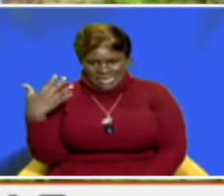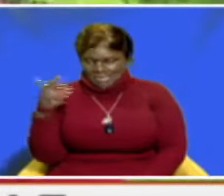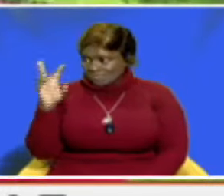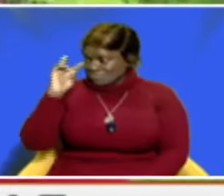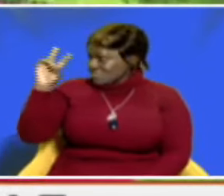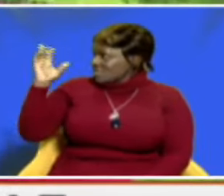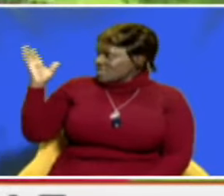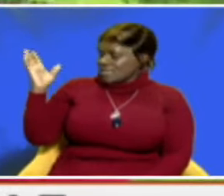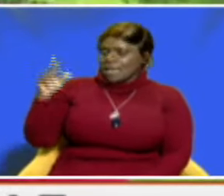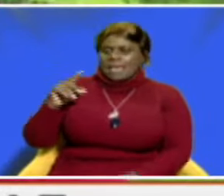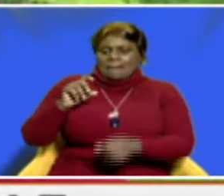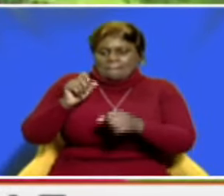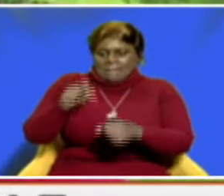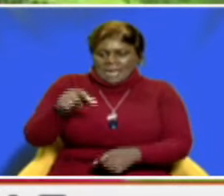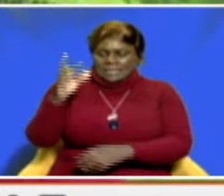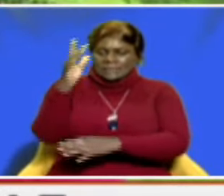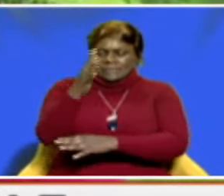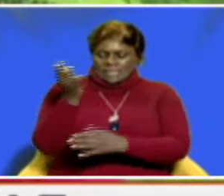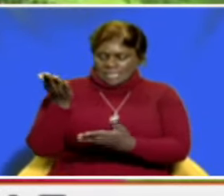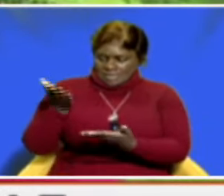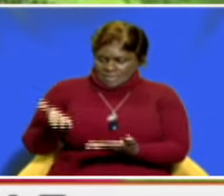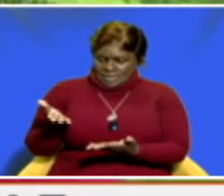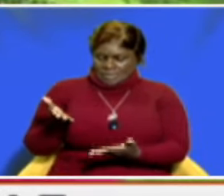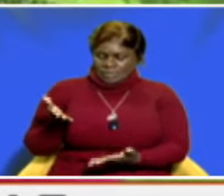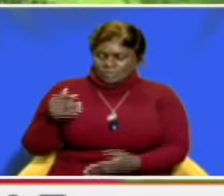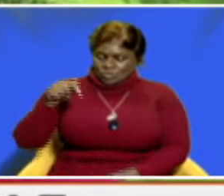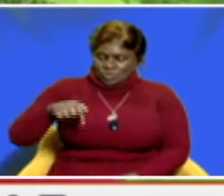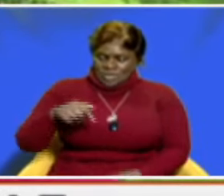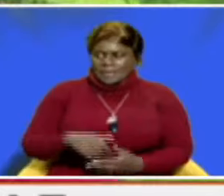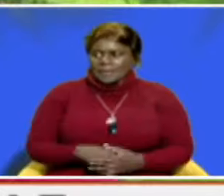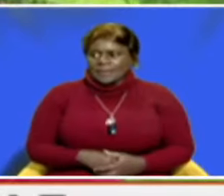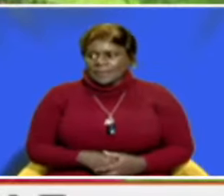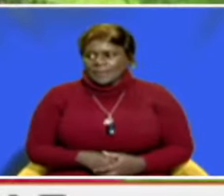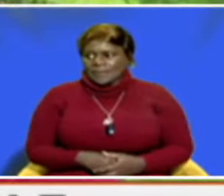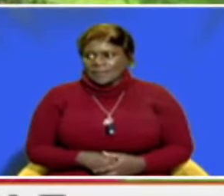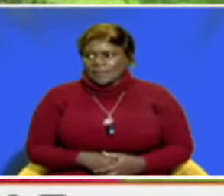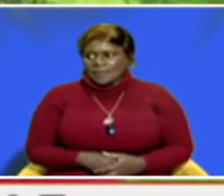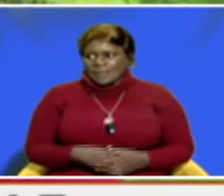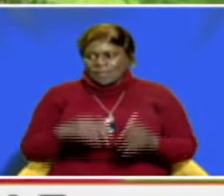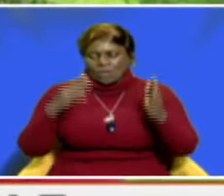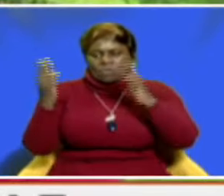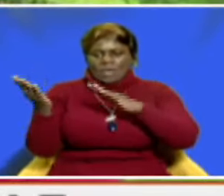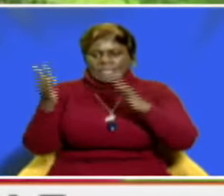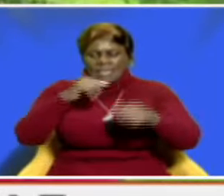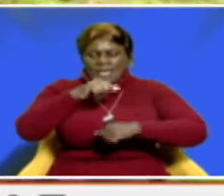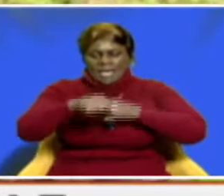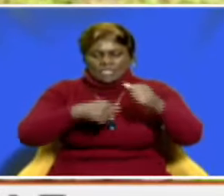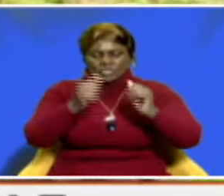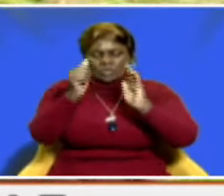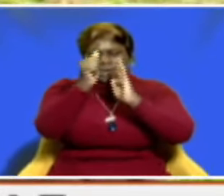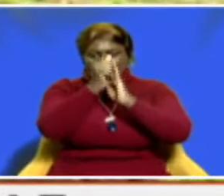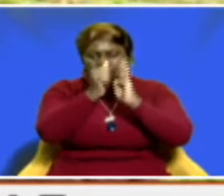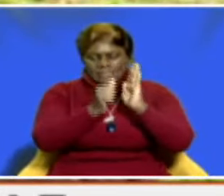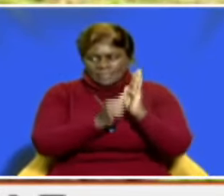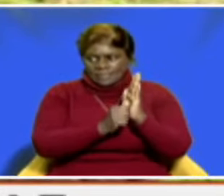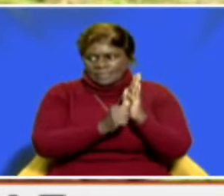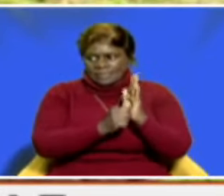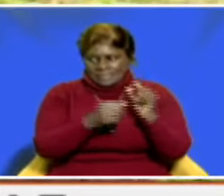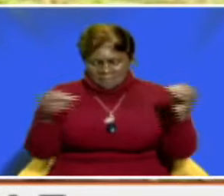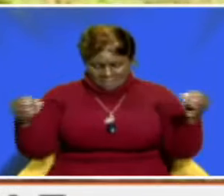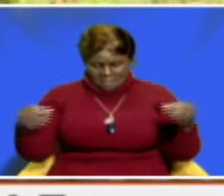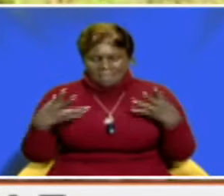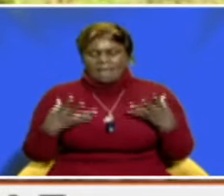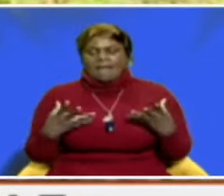see as we plant these trees here today, the climate action agenda is very